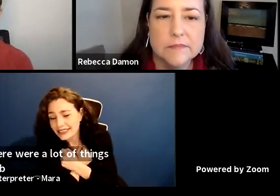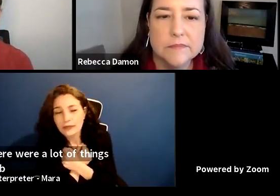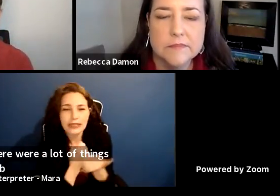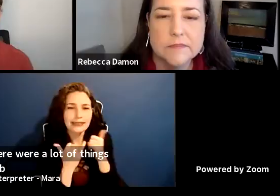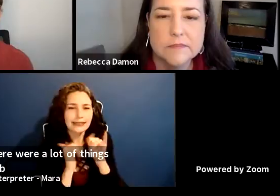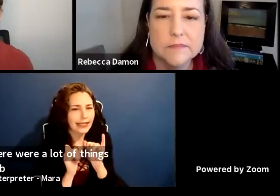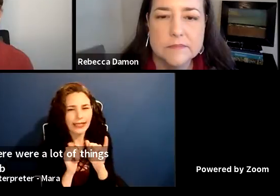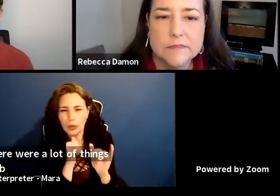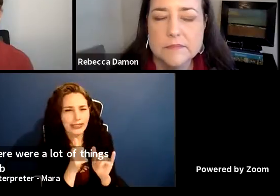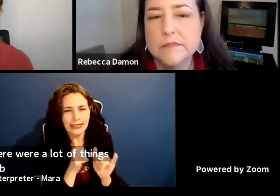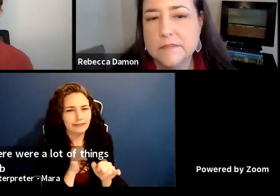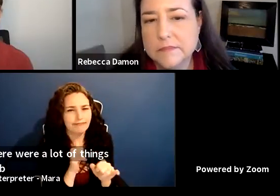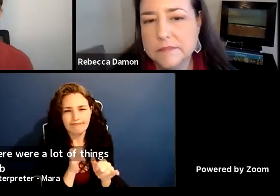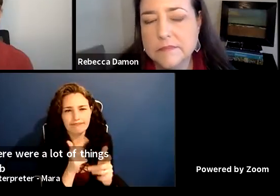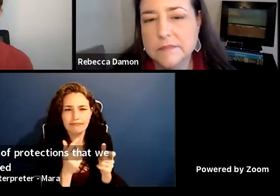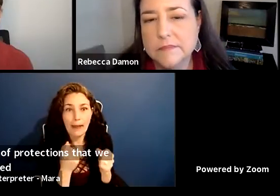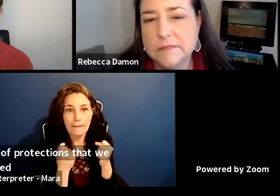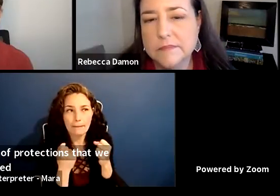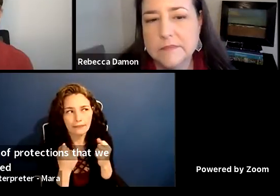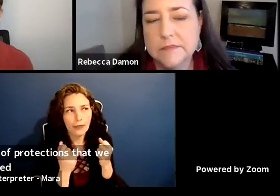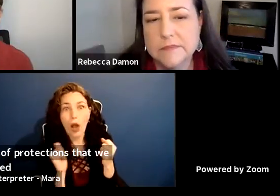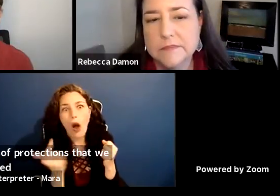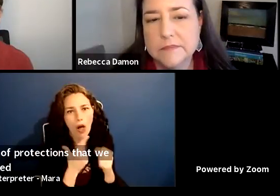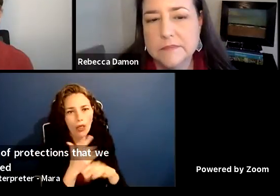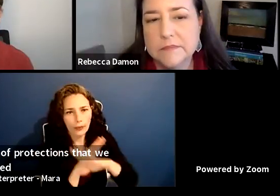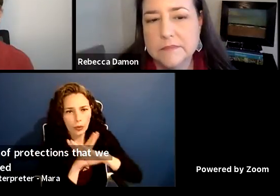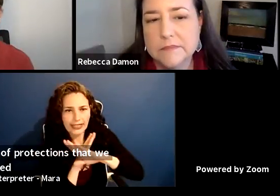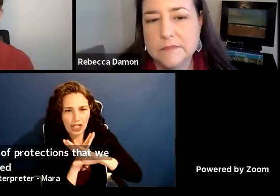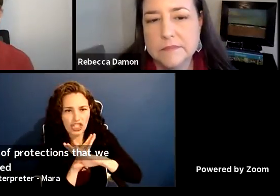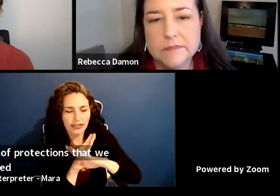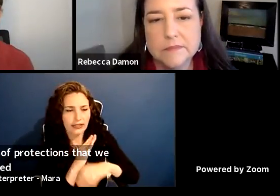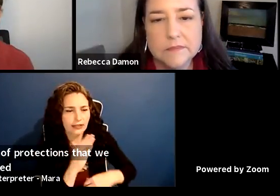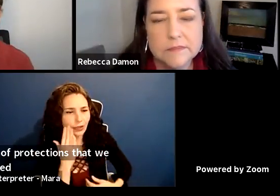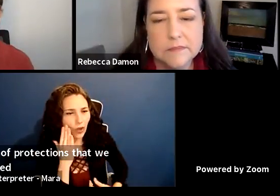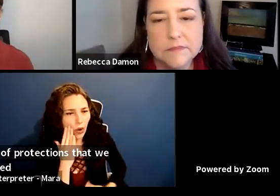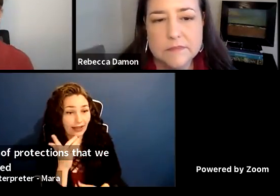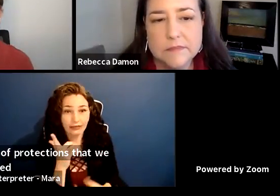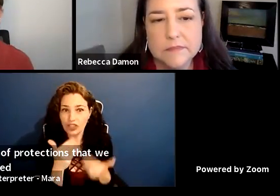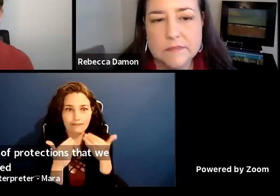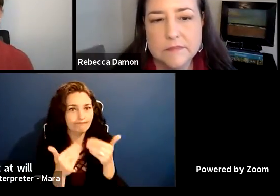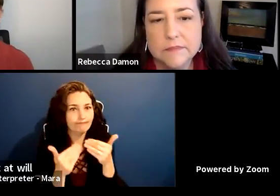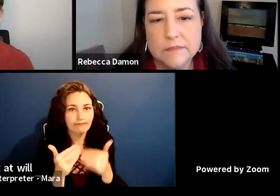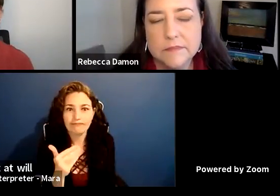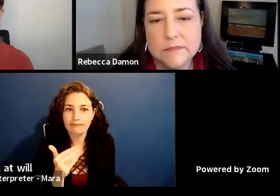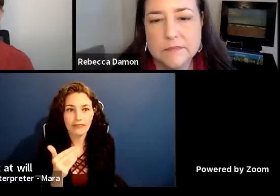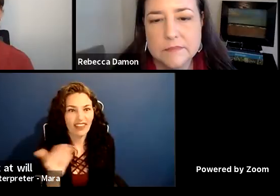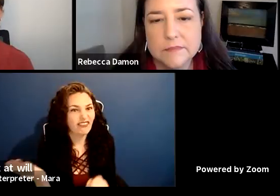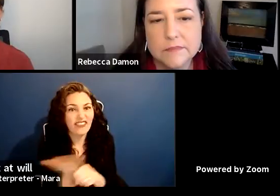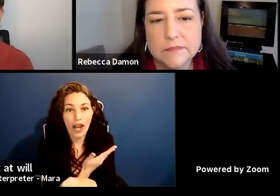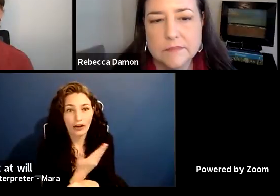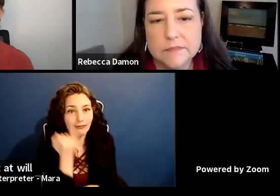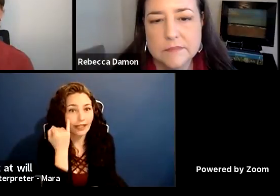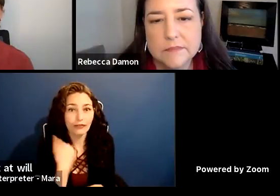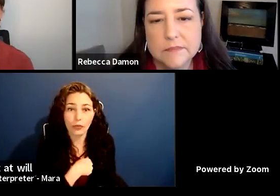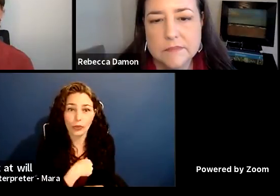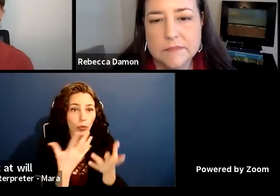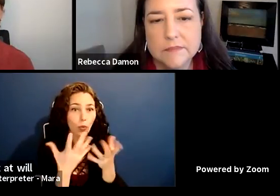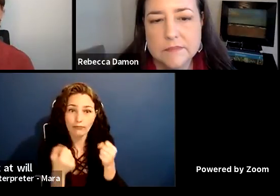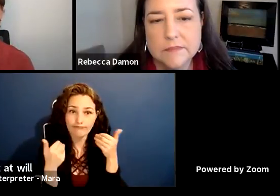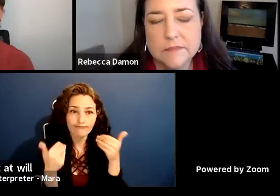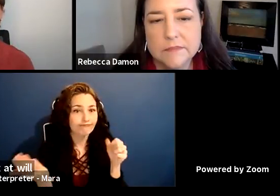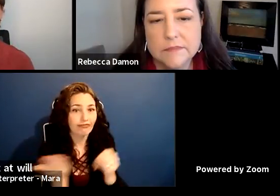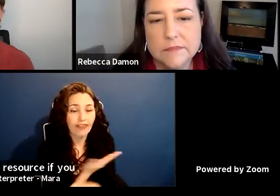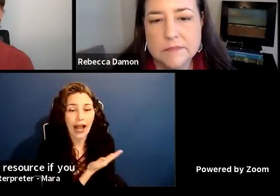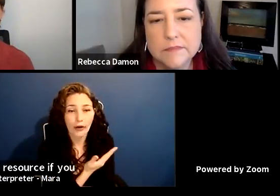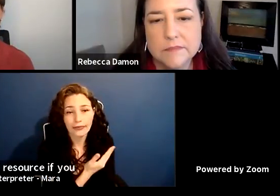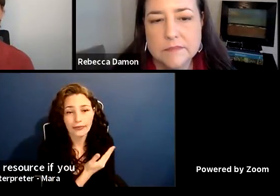weren't granted. For instance, just at will firing. There was no sort of recourse if you